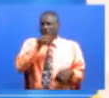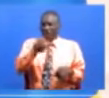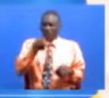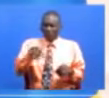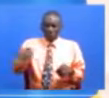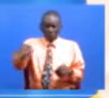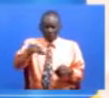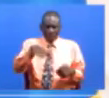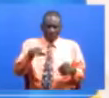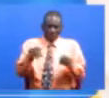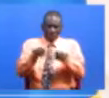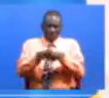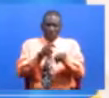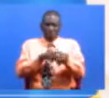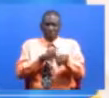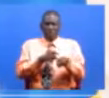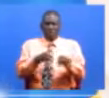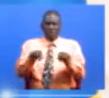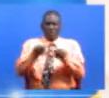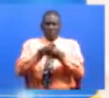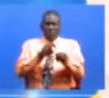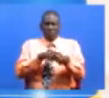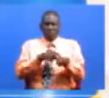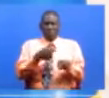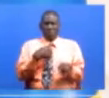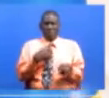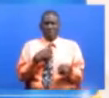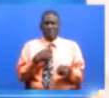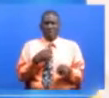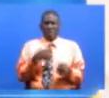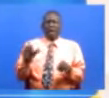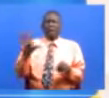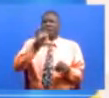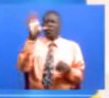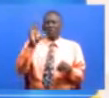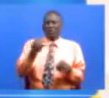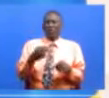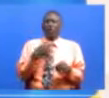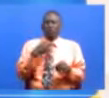around the same time I was the African Union chair,